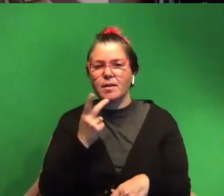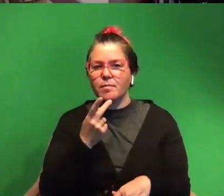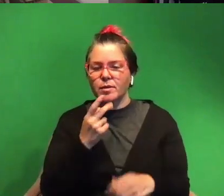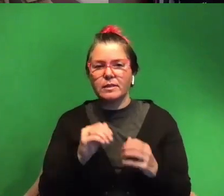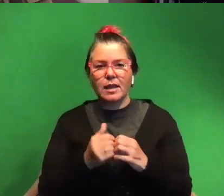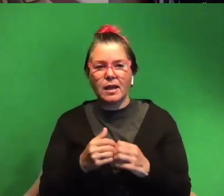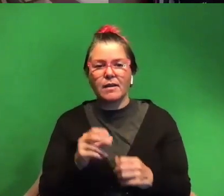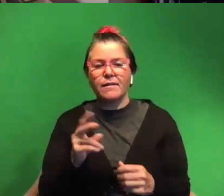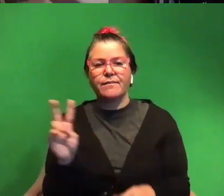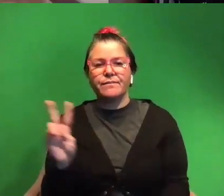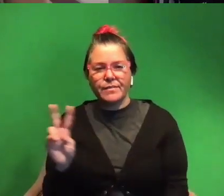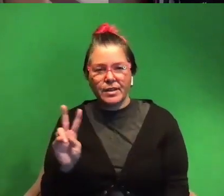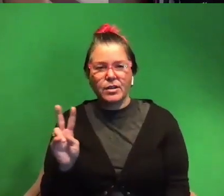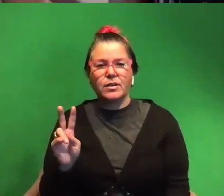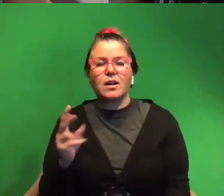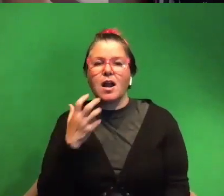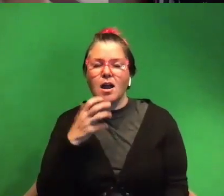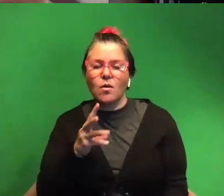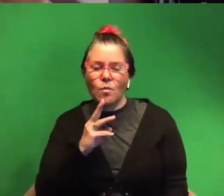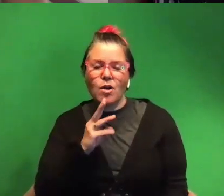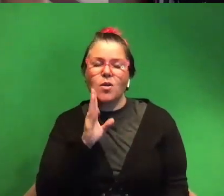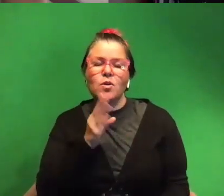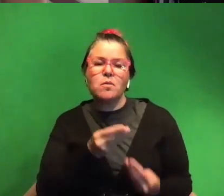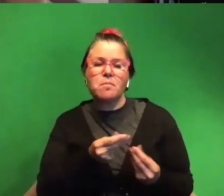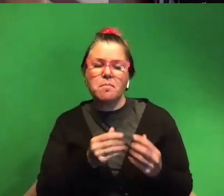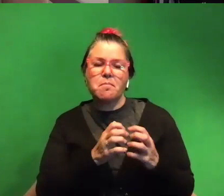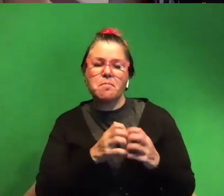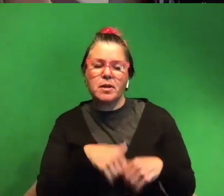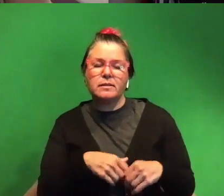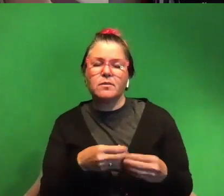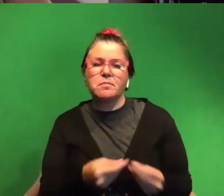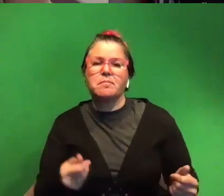using vinegar or something like that, hot water, to break down that sting.